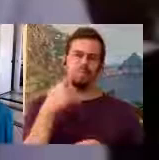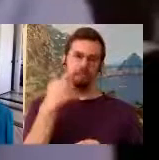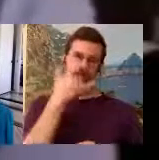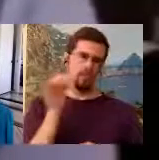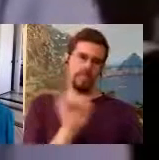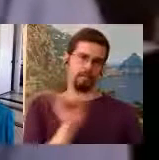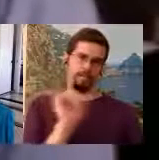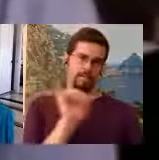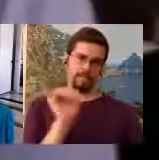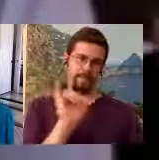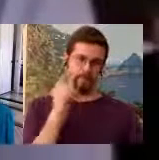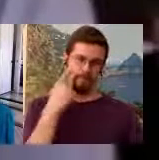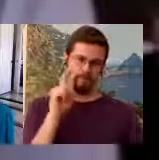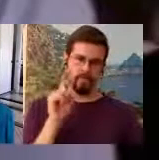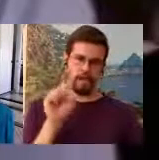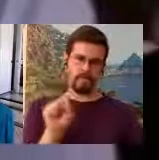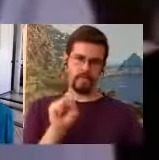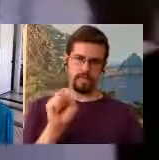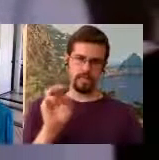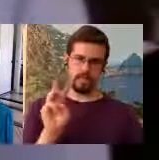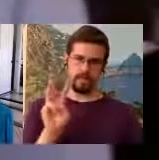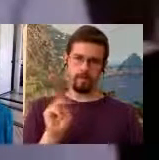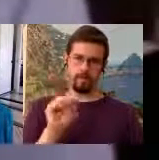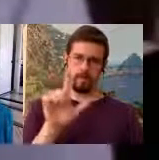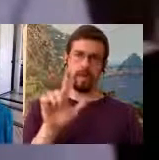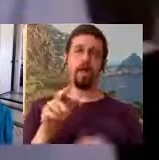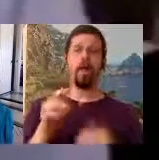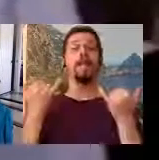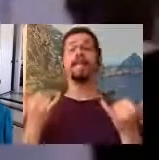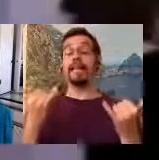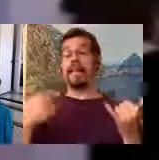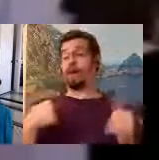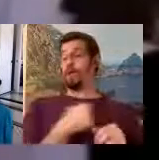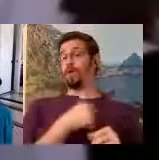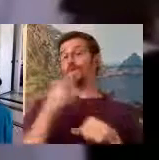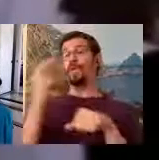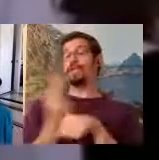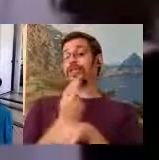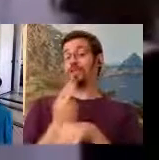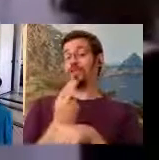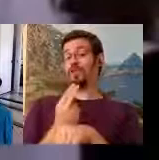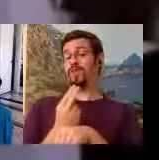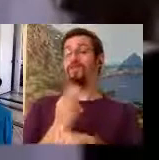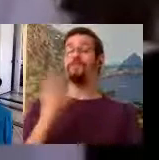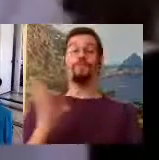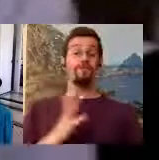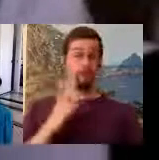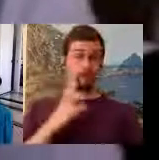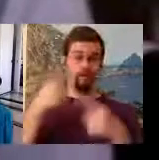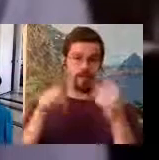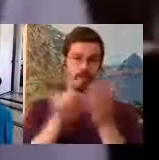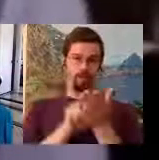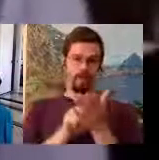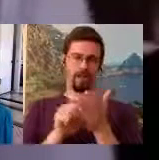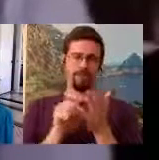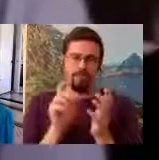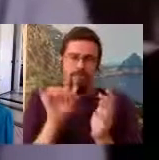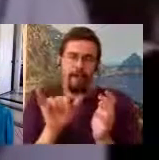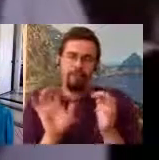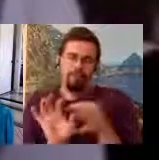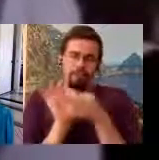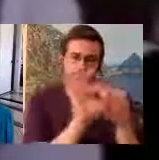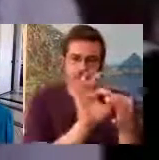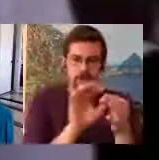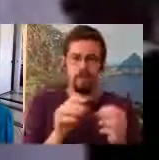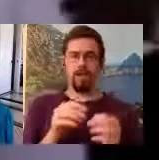And so our new format of the formal signwriting is equivalent to the SignWriting markup language. Our current format is just a lot